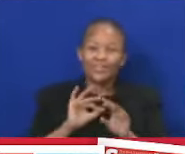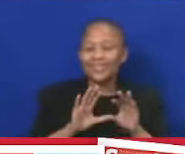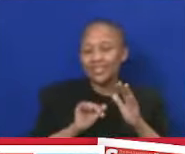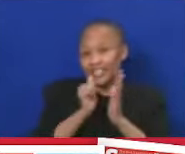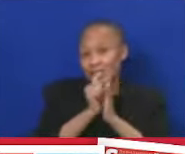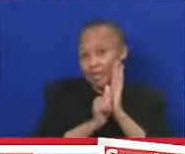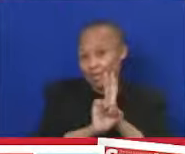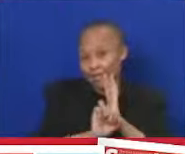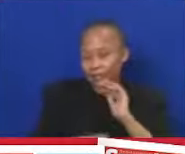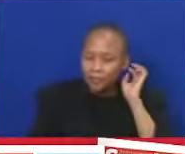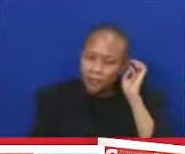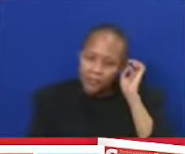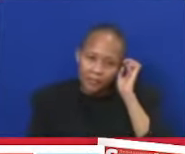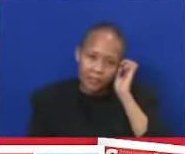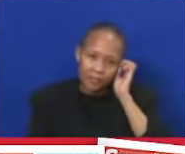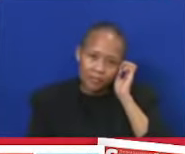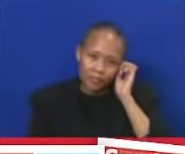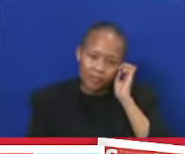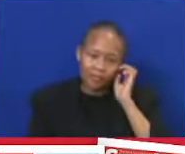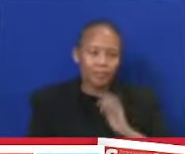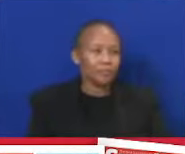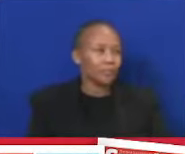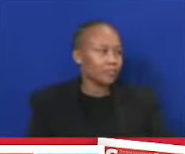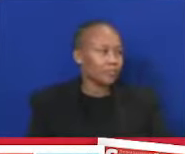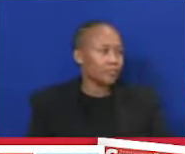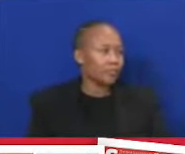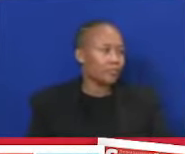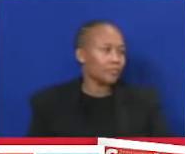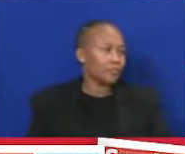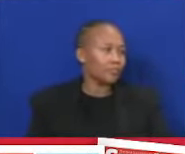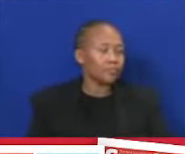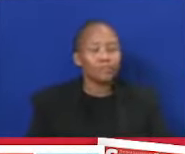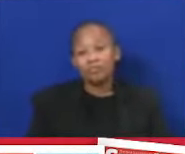Yes, Ms. Mhlasedi. Thank you, Chairperson.